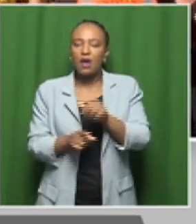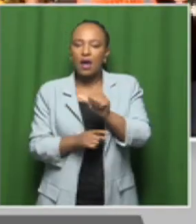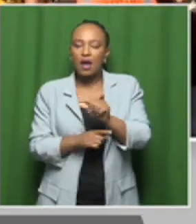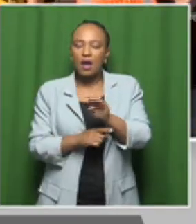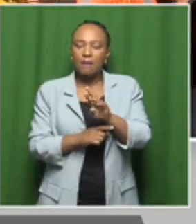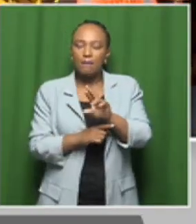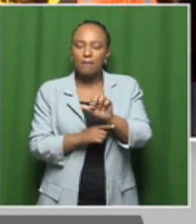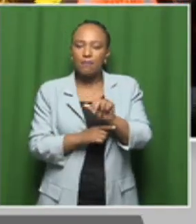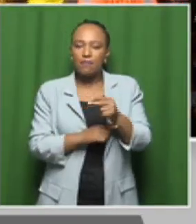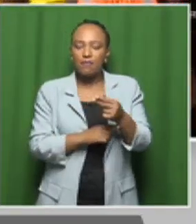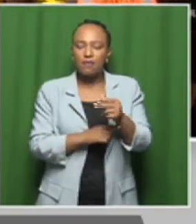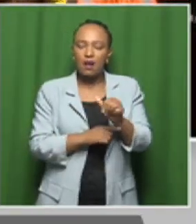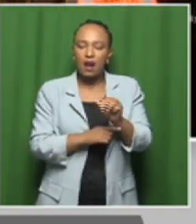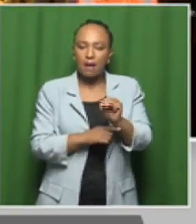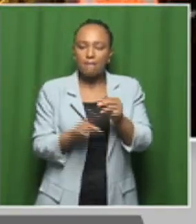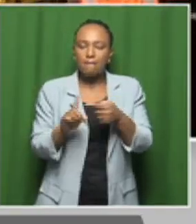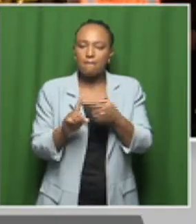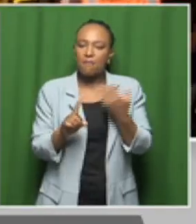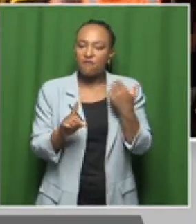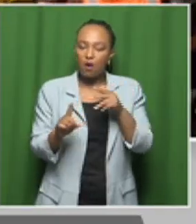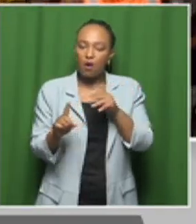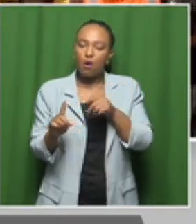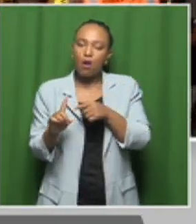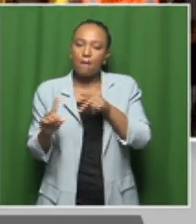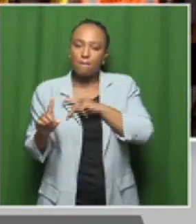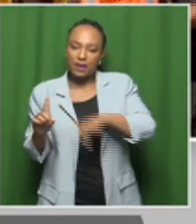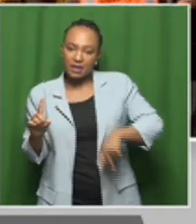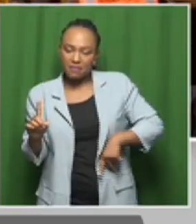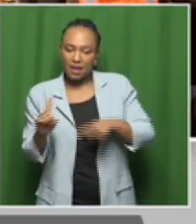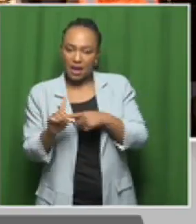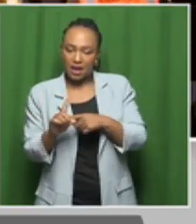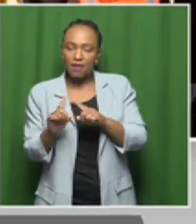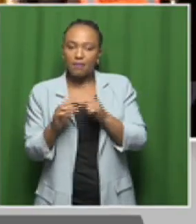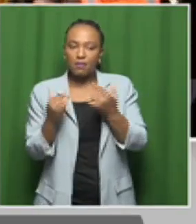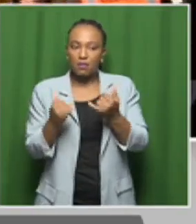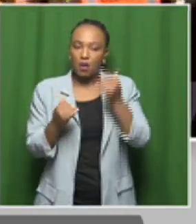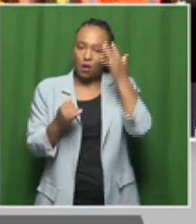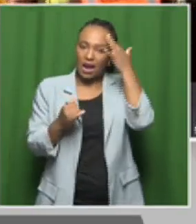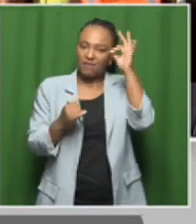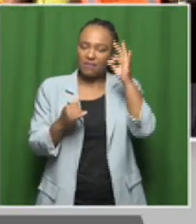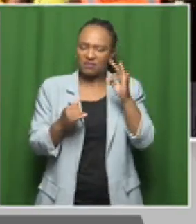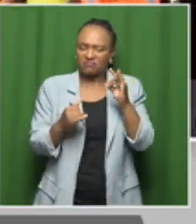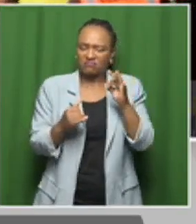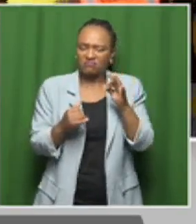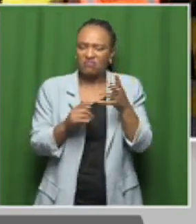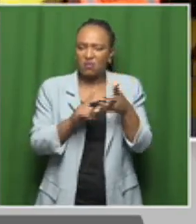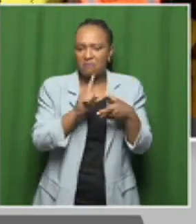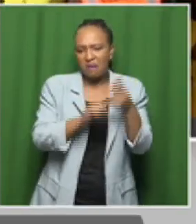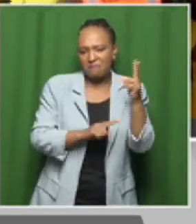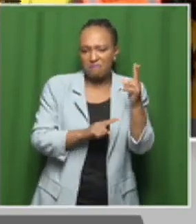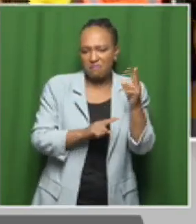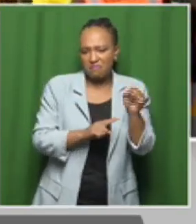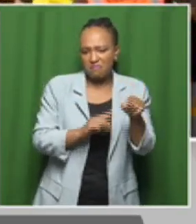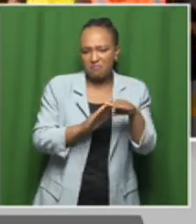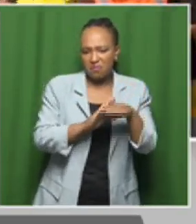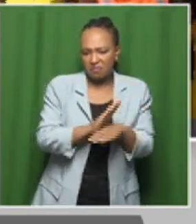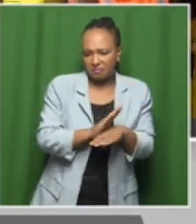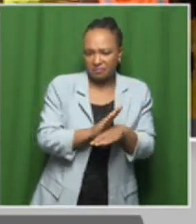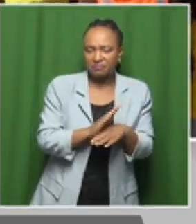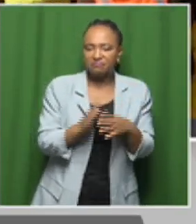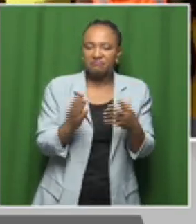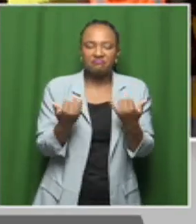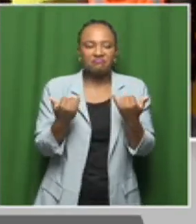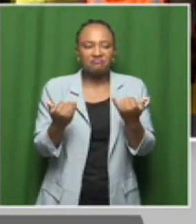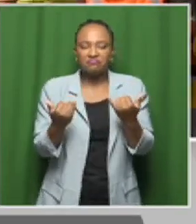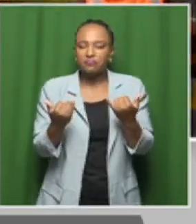safer schools programs, but the government of the day decided that no, we're doing away. That's why they are unable to